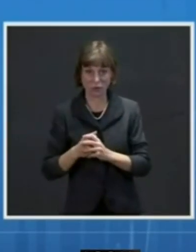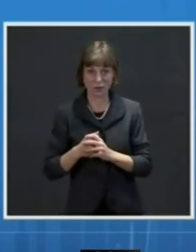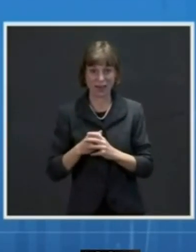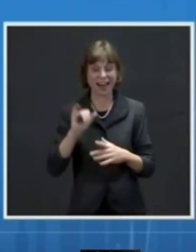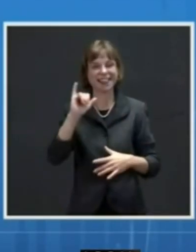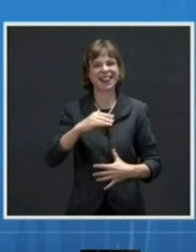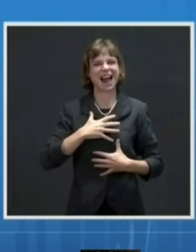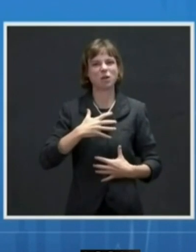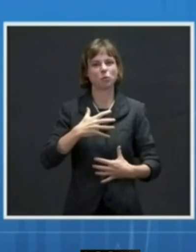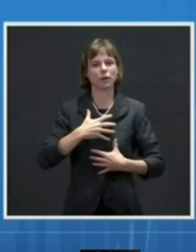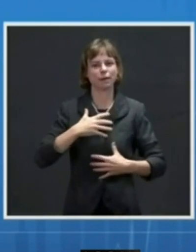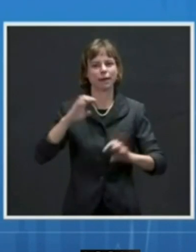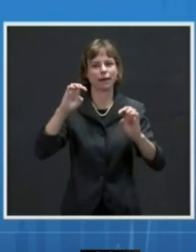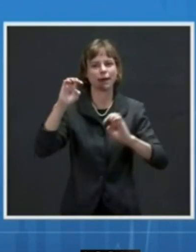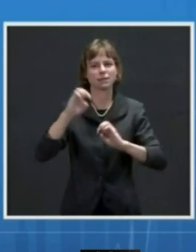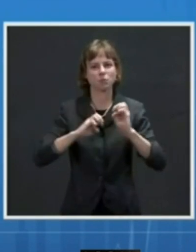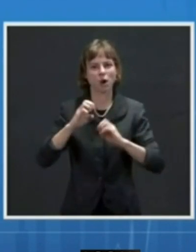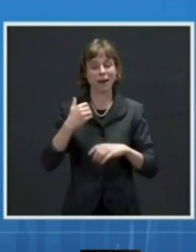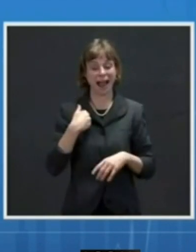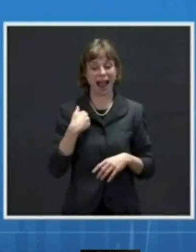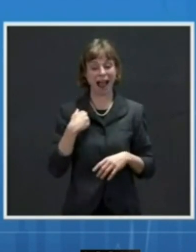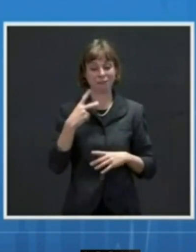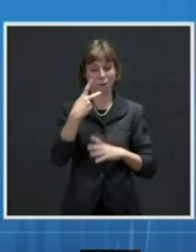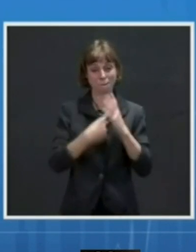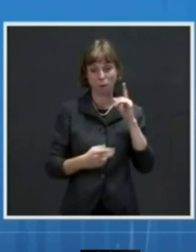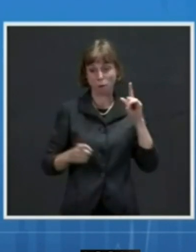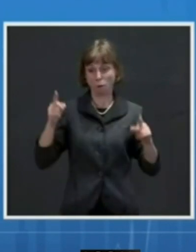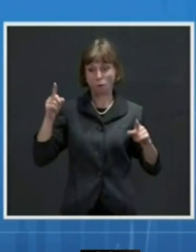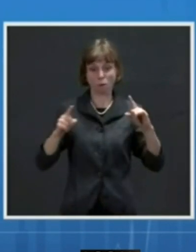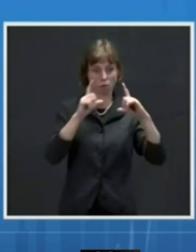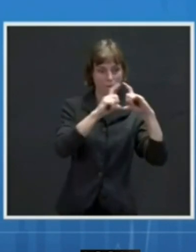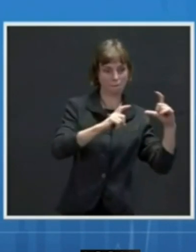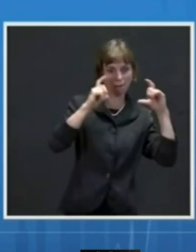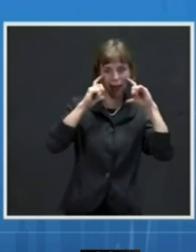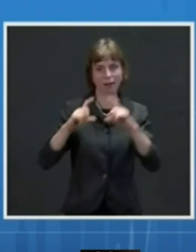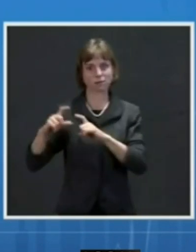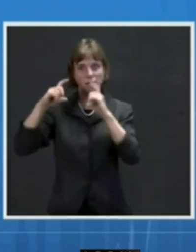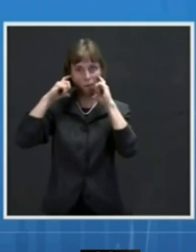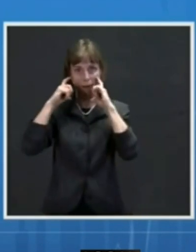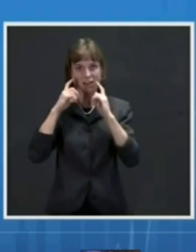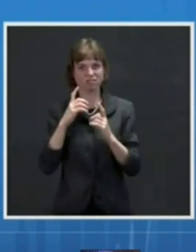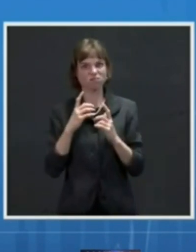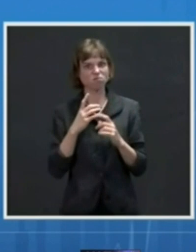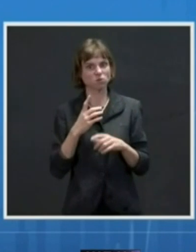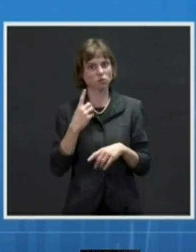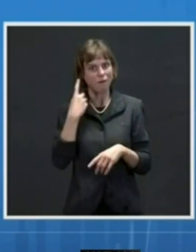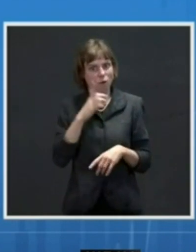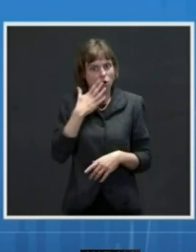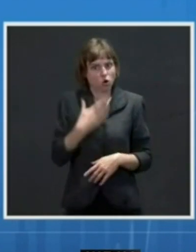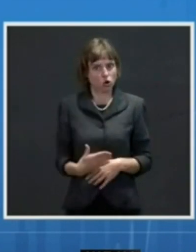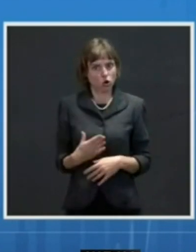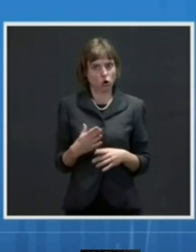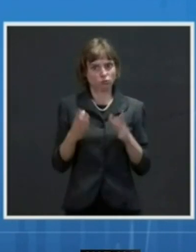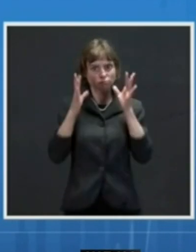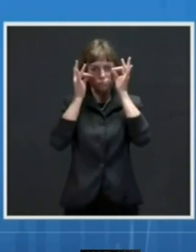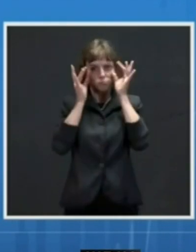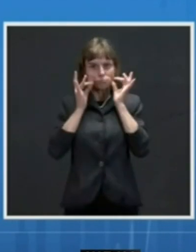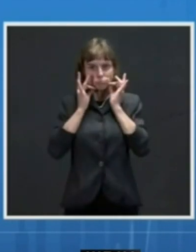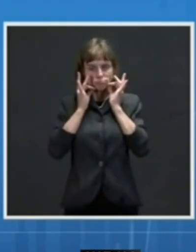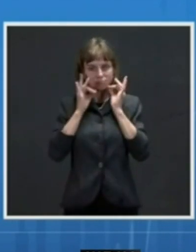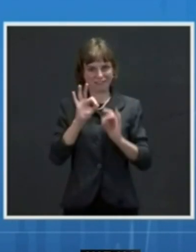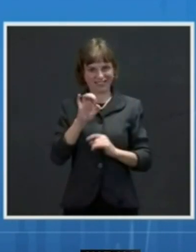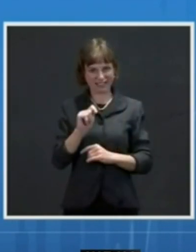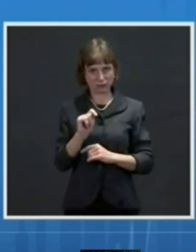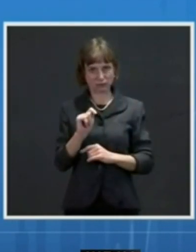both the source and the receiver wear masks modified to fit better reduced the receiver's exposure by more